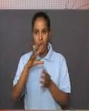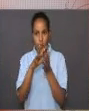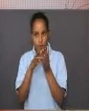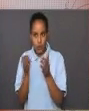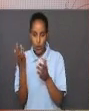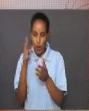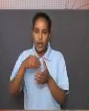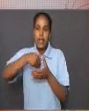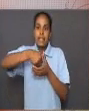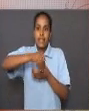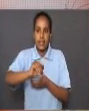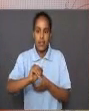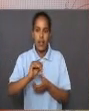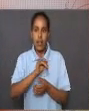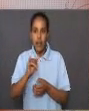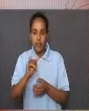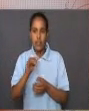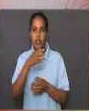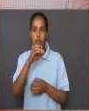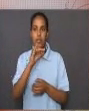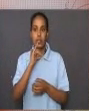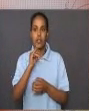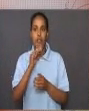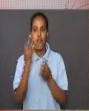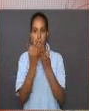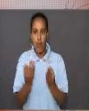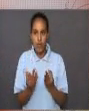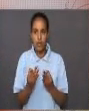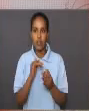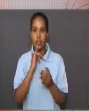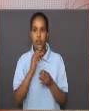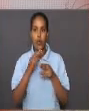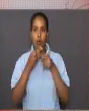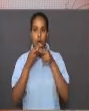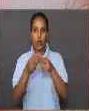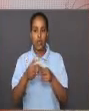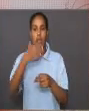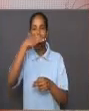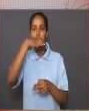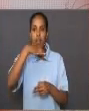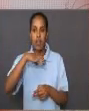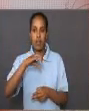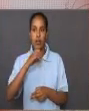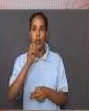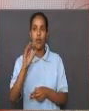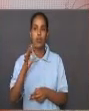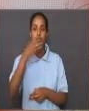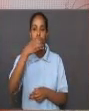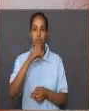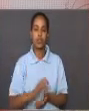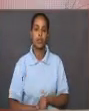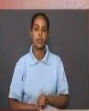either absorbed or released as a solution is formed is called the heat